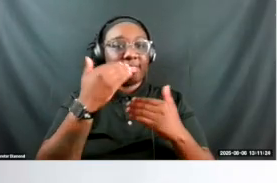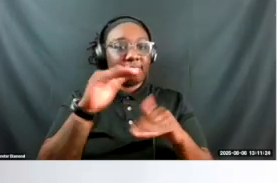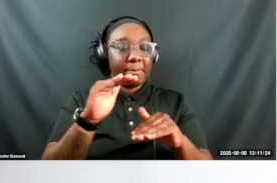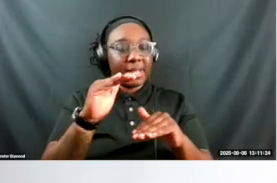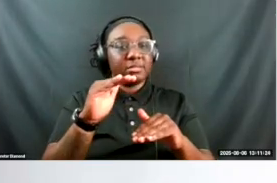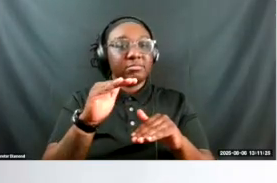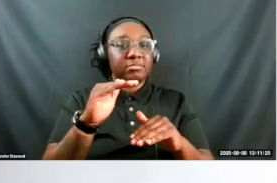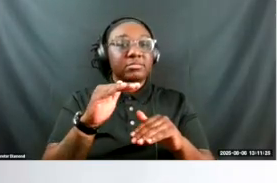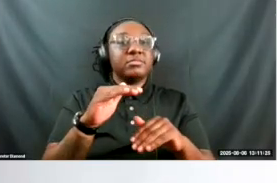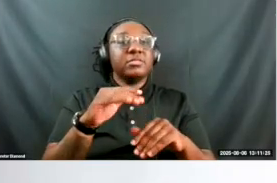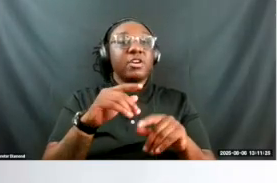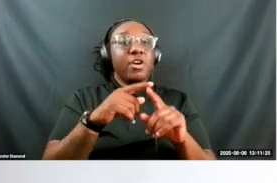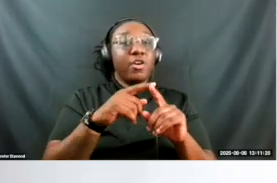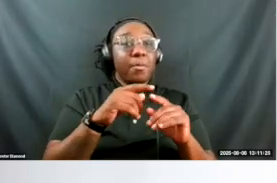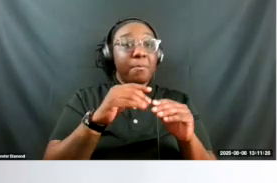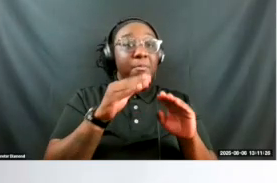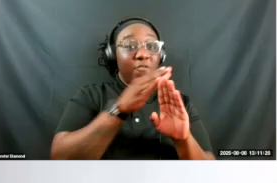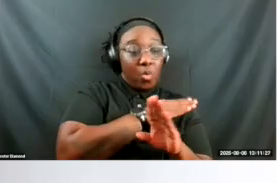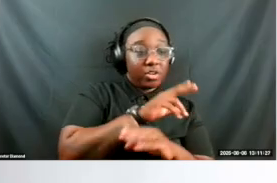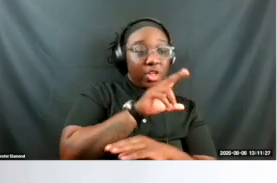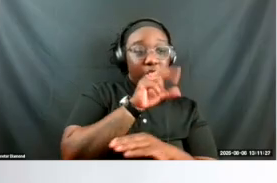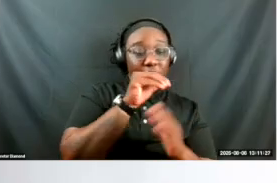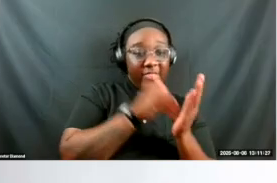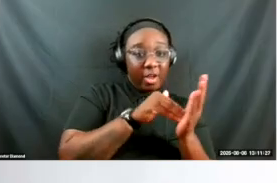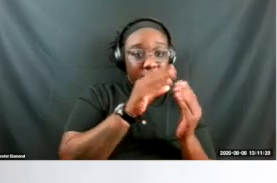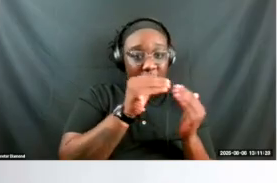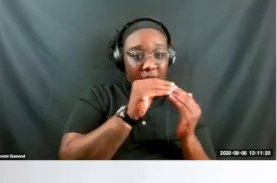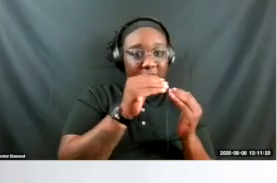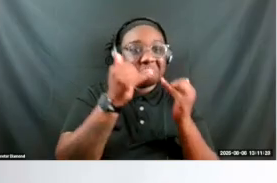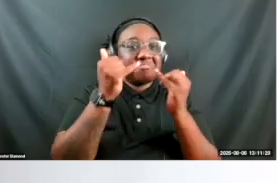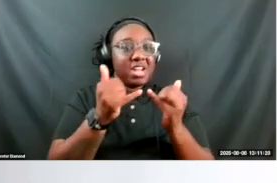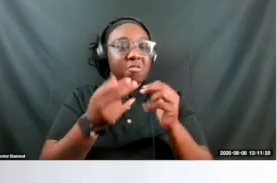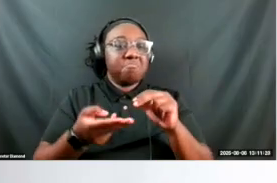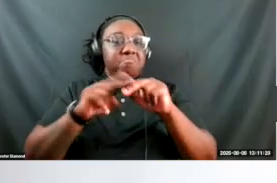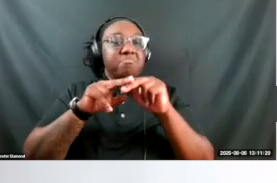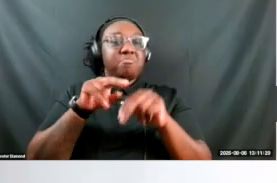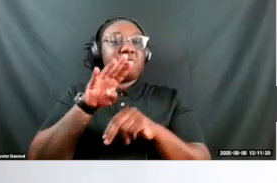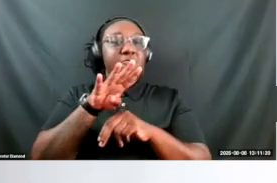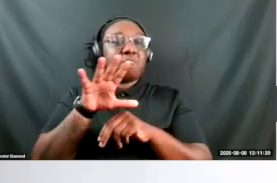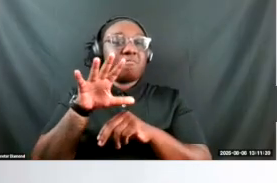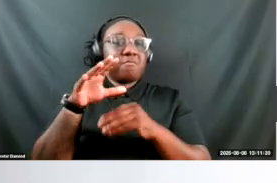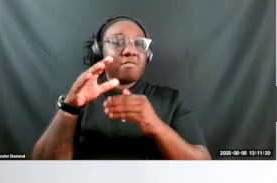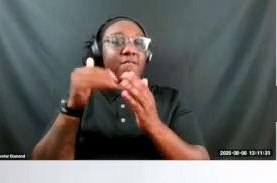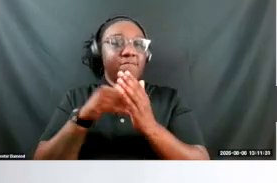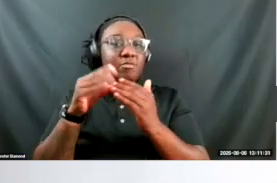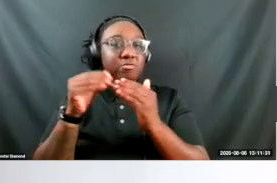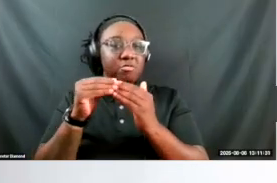higher loan amount to be able to purchase the types of vehicles they need and want. Next slide.